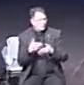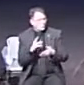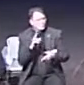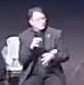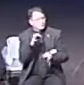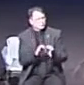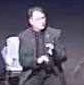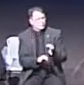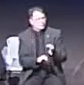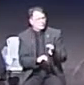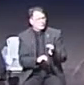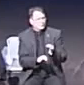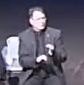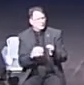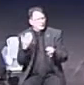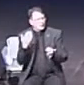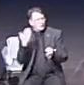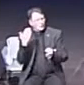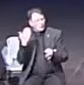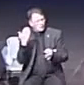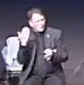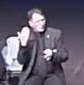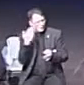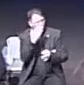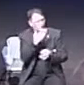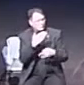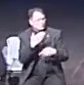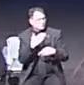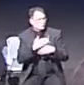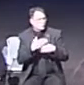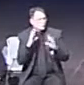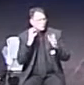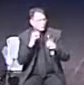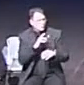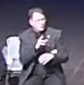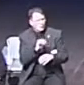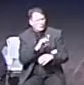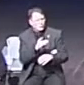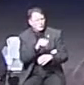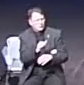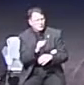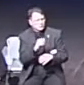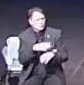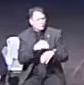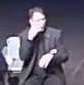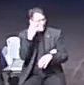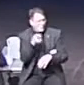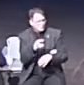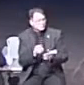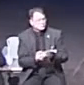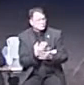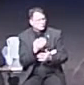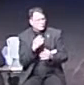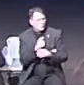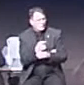in a film studio created at Riksdjärten in Holanda, Stockholm. It was produced with